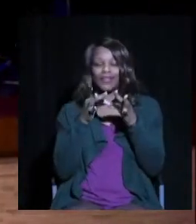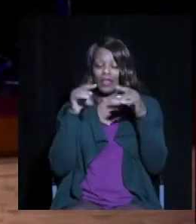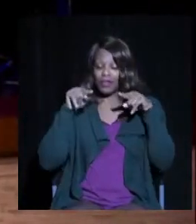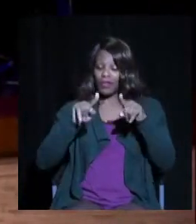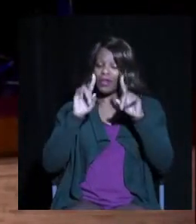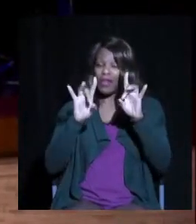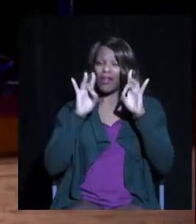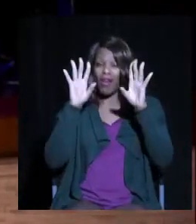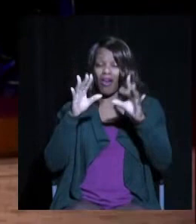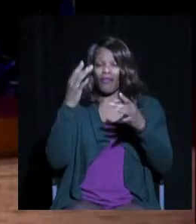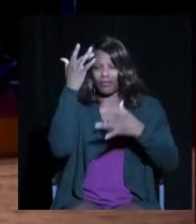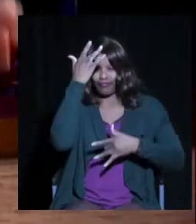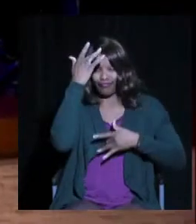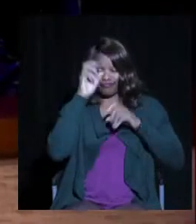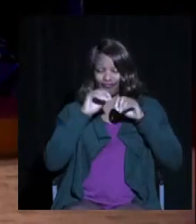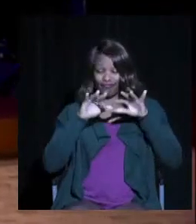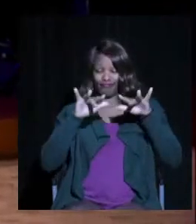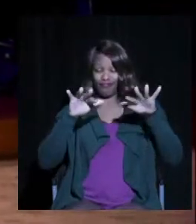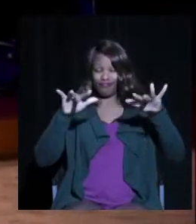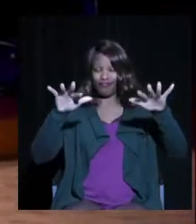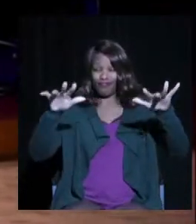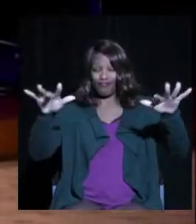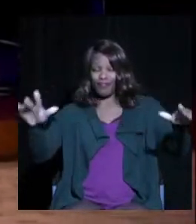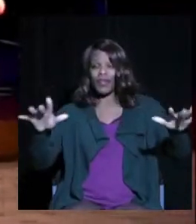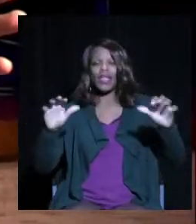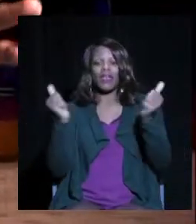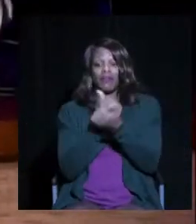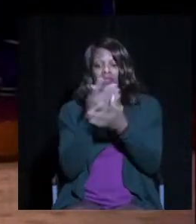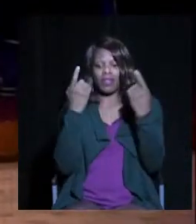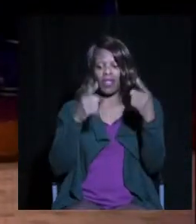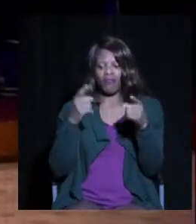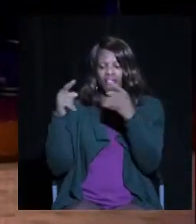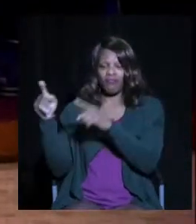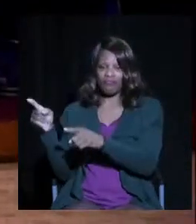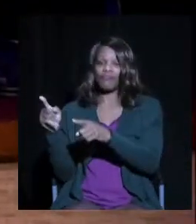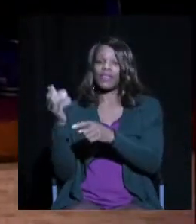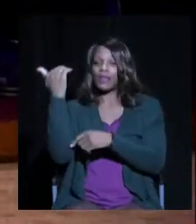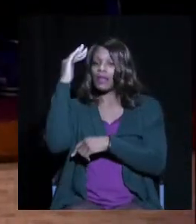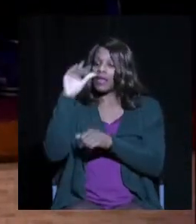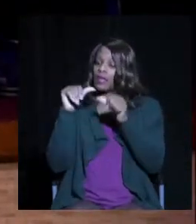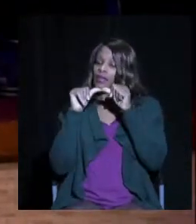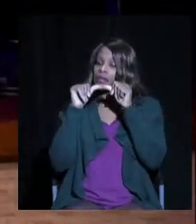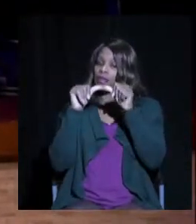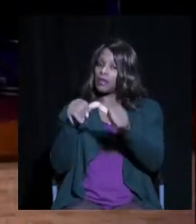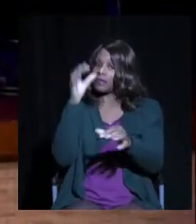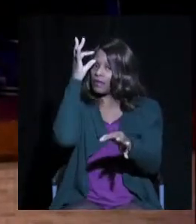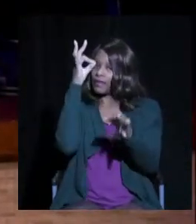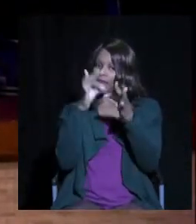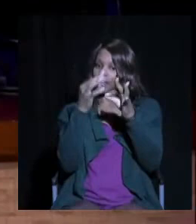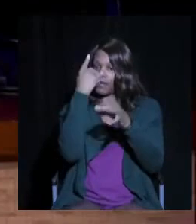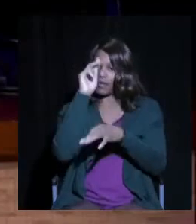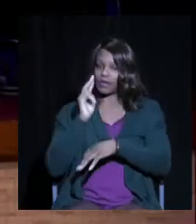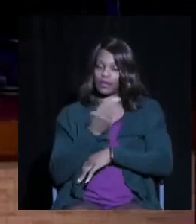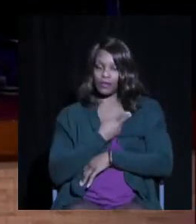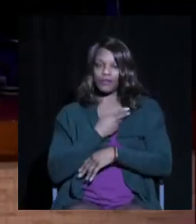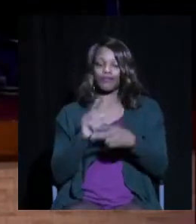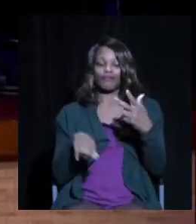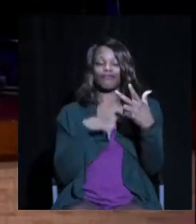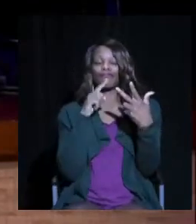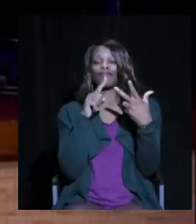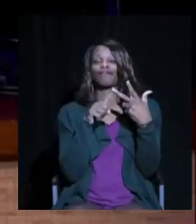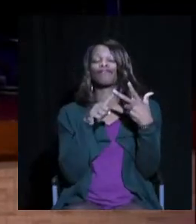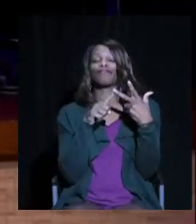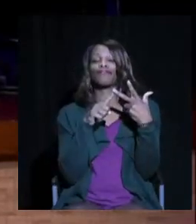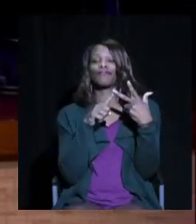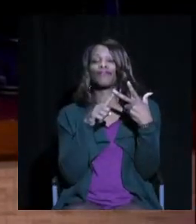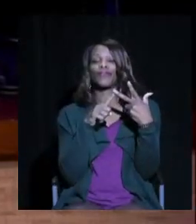of a pandemic, in the midst of an epidemic, in the midst of all that's going on, God has still been faithful to us. And then last, the third